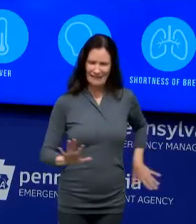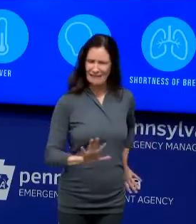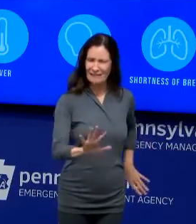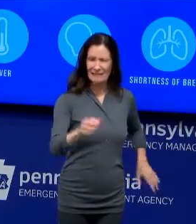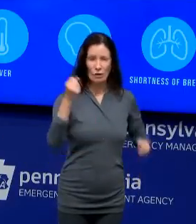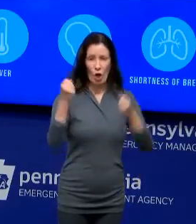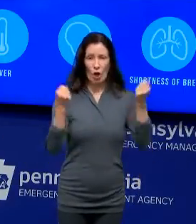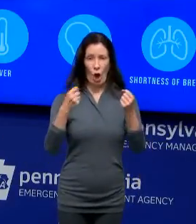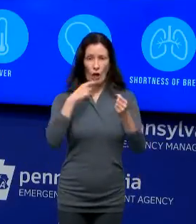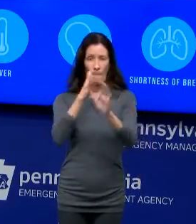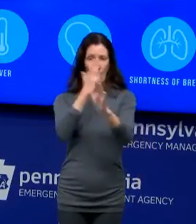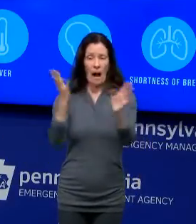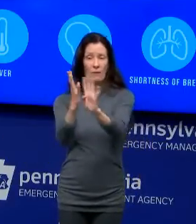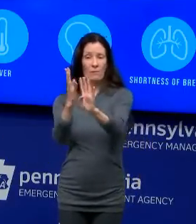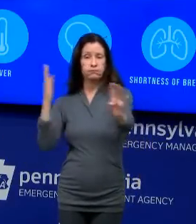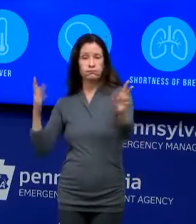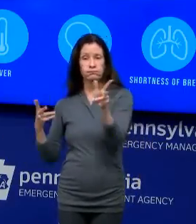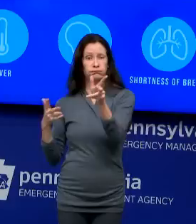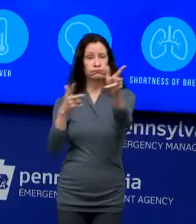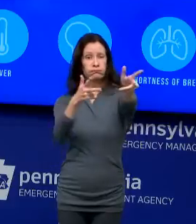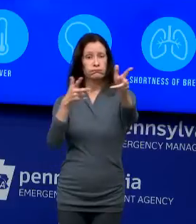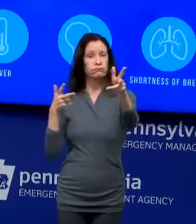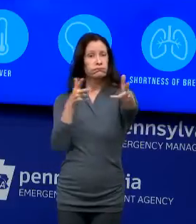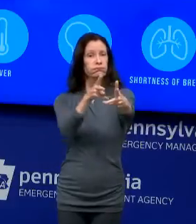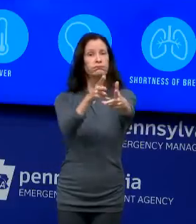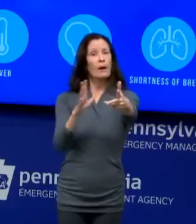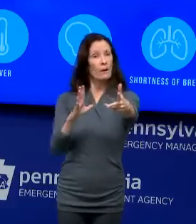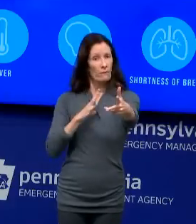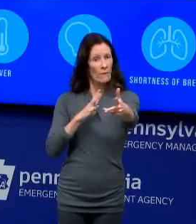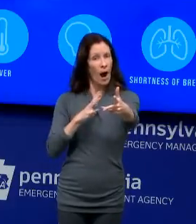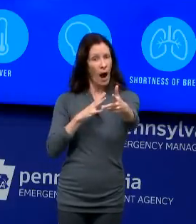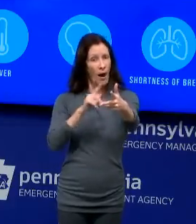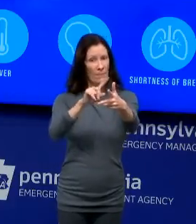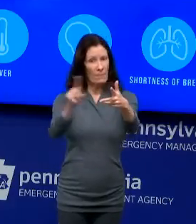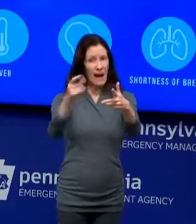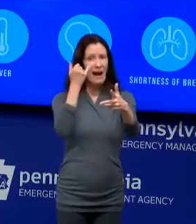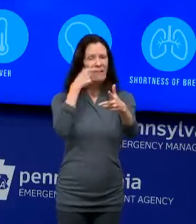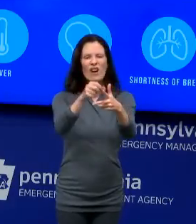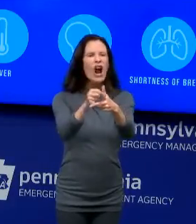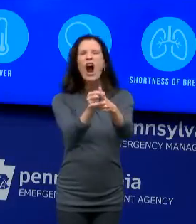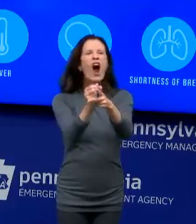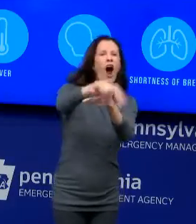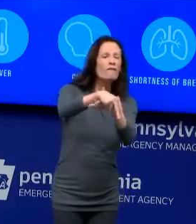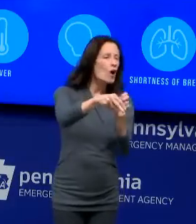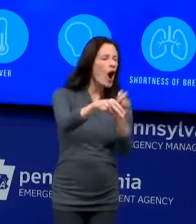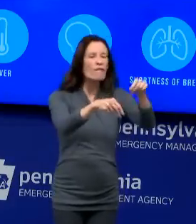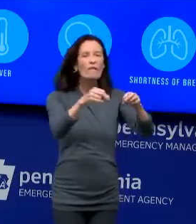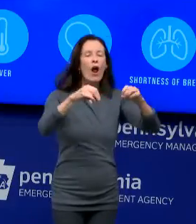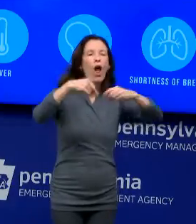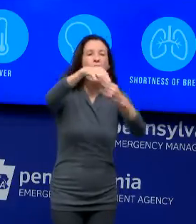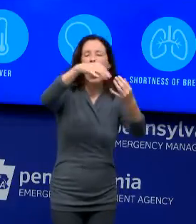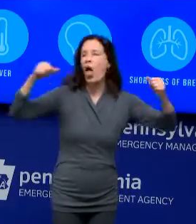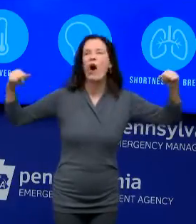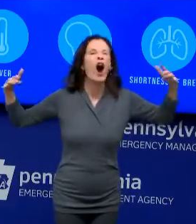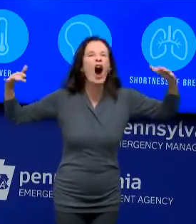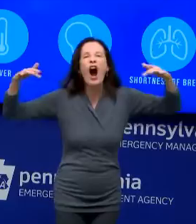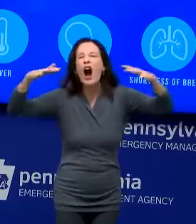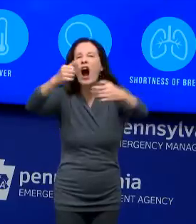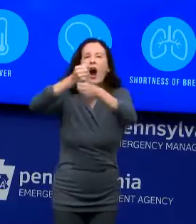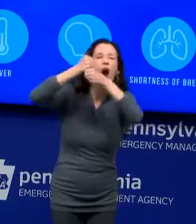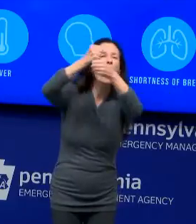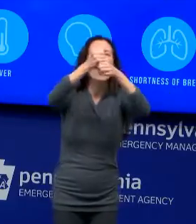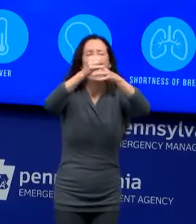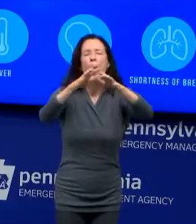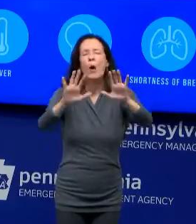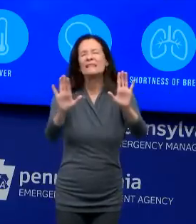pandemic of a respiratory virus like COVID-19, that could facilitate the spread, and I would actually worry very much about the health of